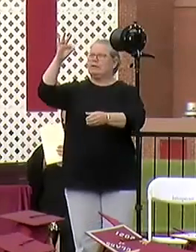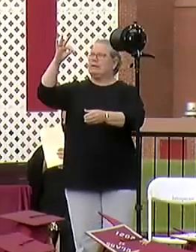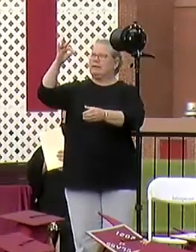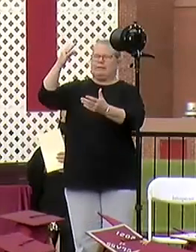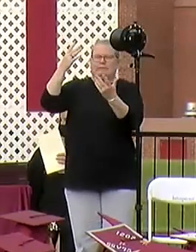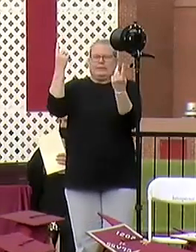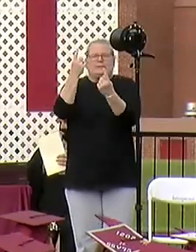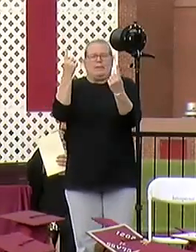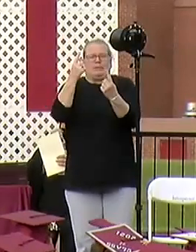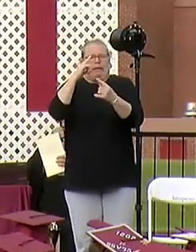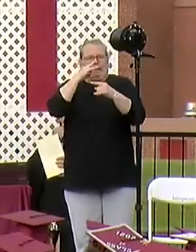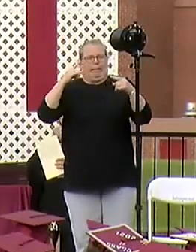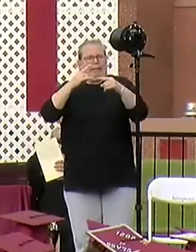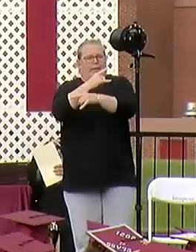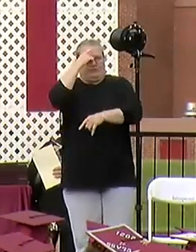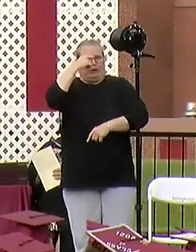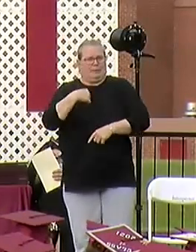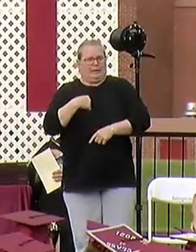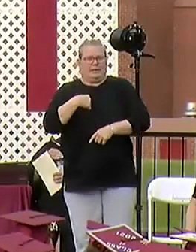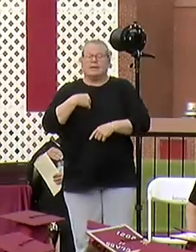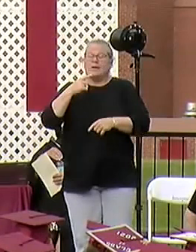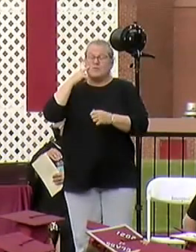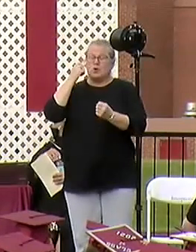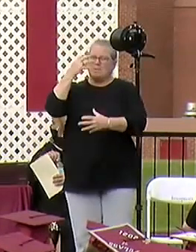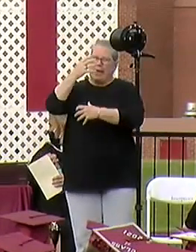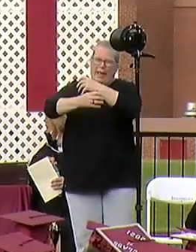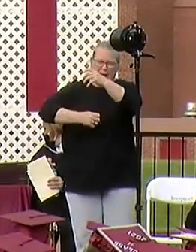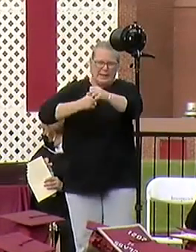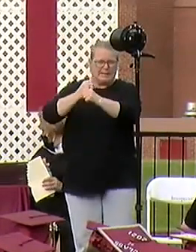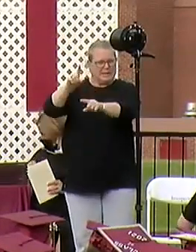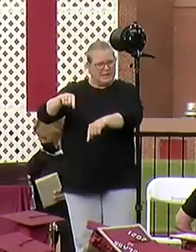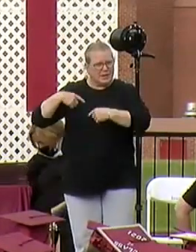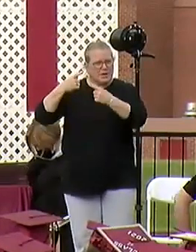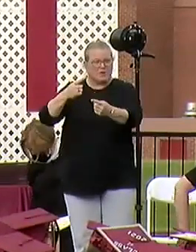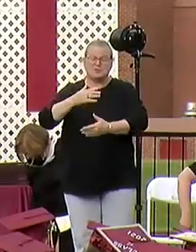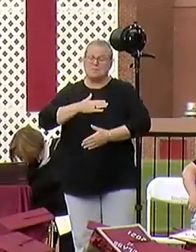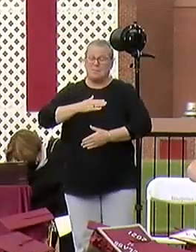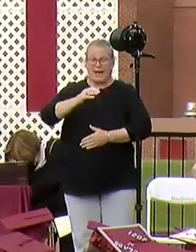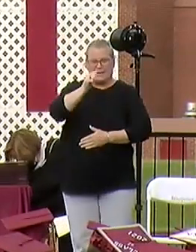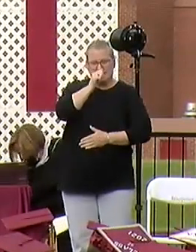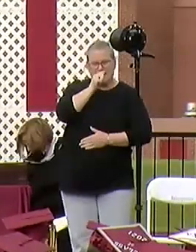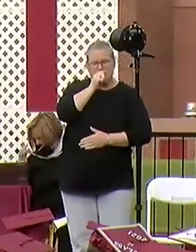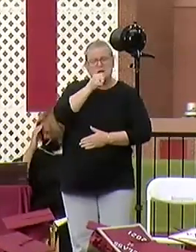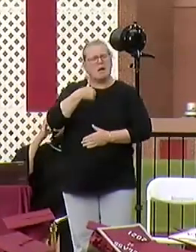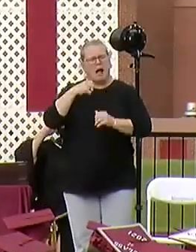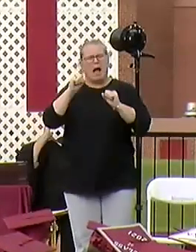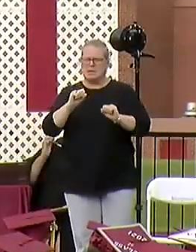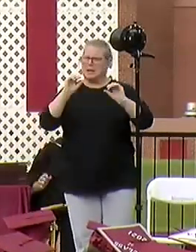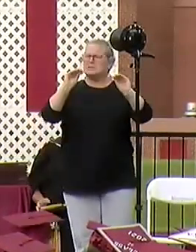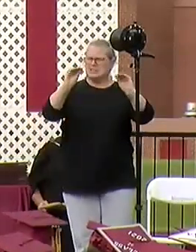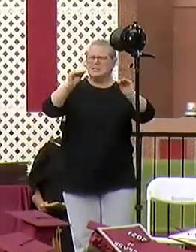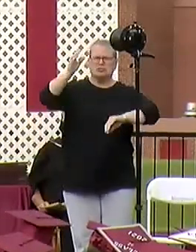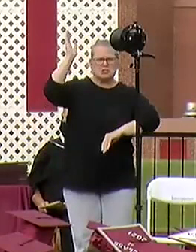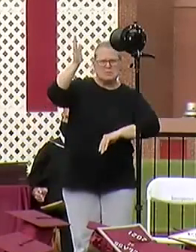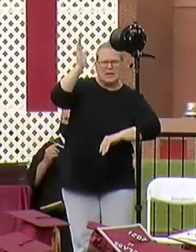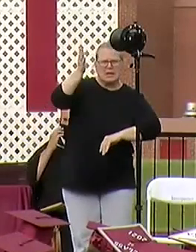It had been my little secret all these years that I could teach public speaking all these years, including to